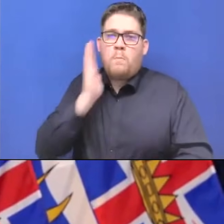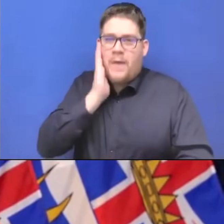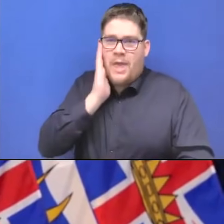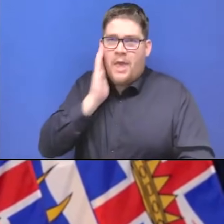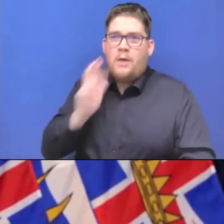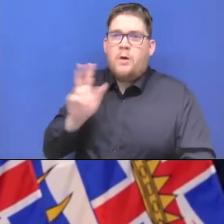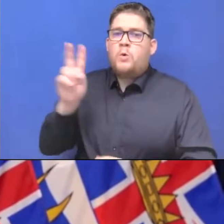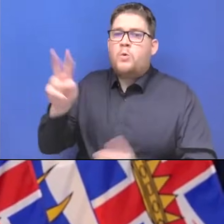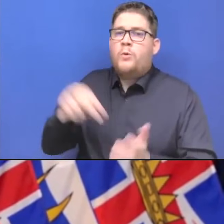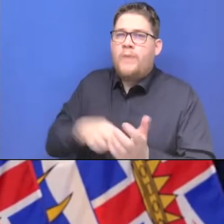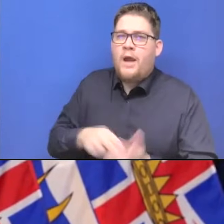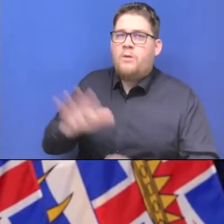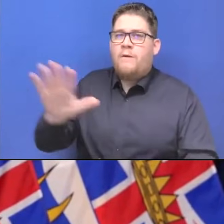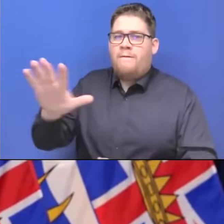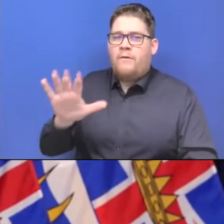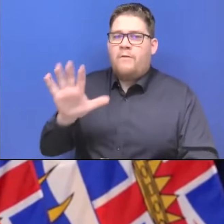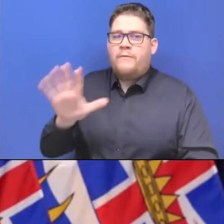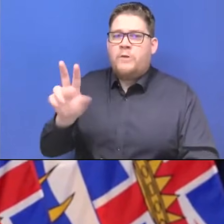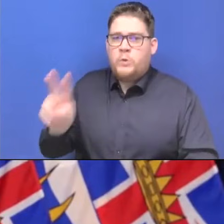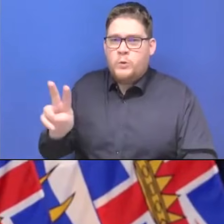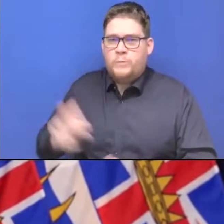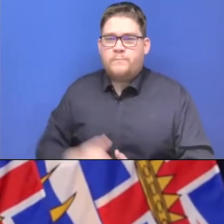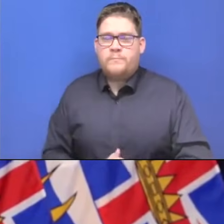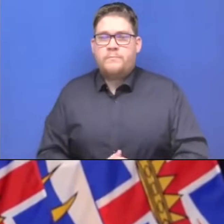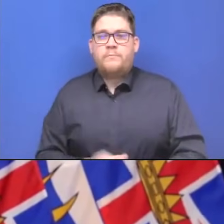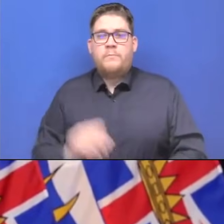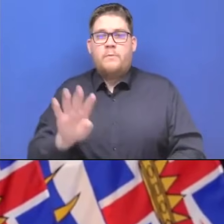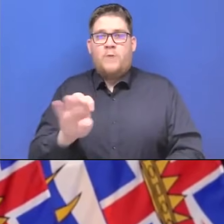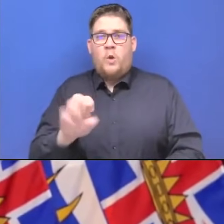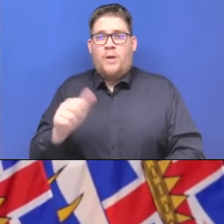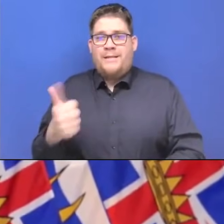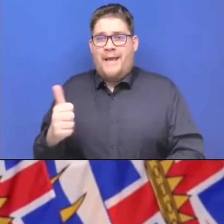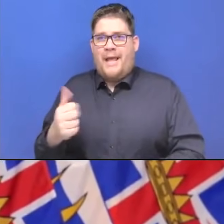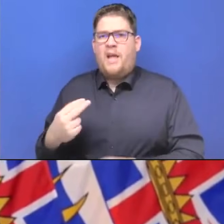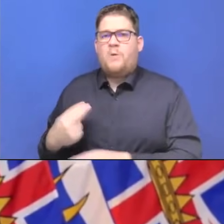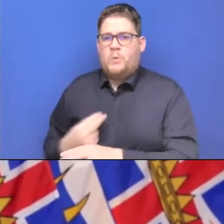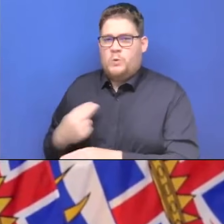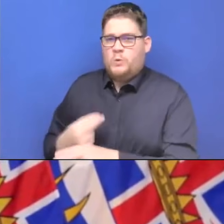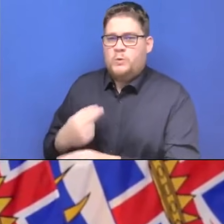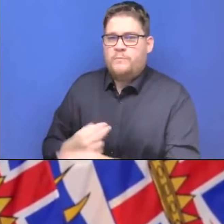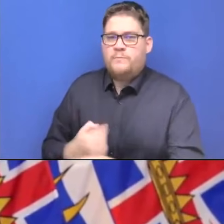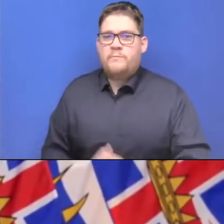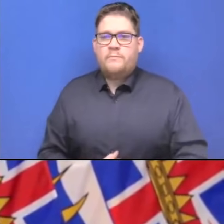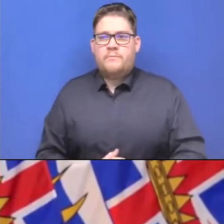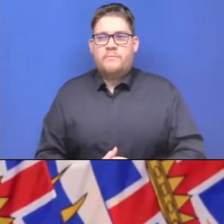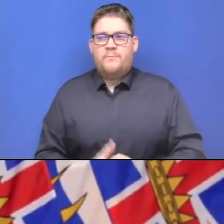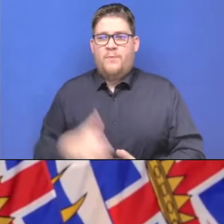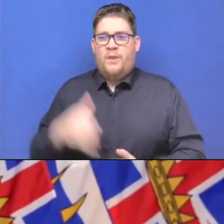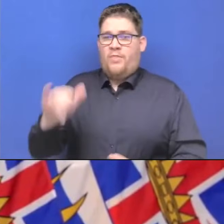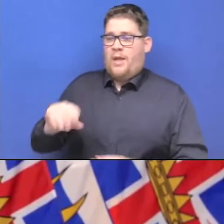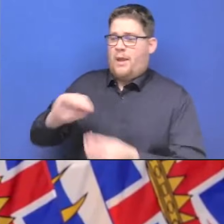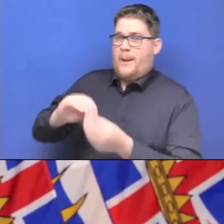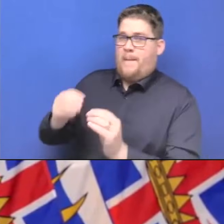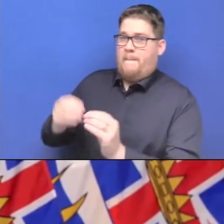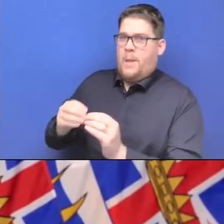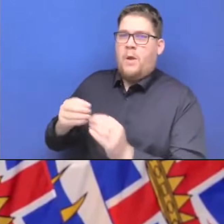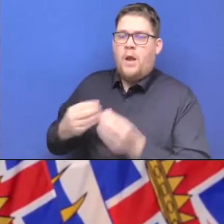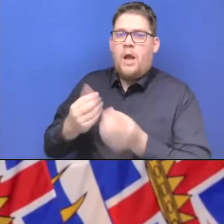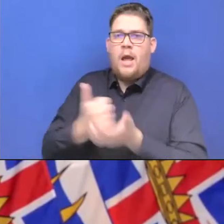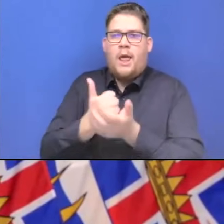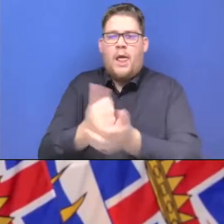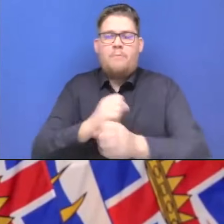which 410 are occupied. So that just gives you a sense and a context. So our overall census